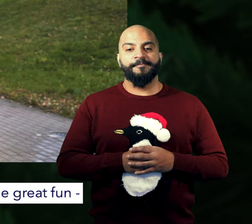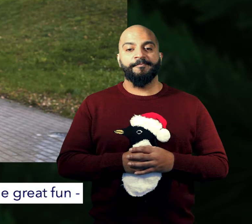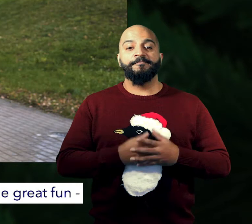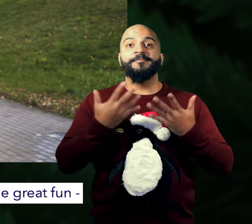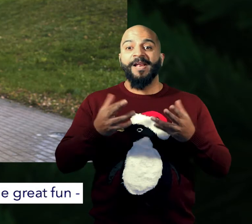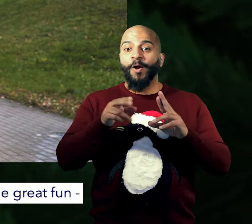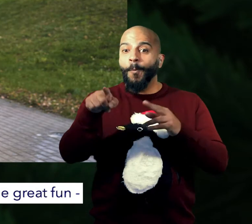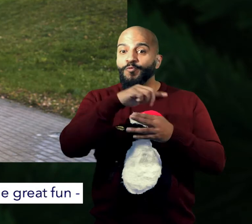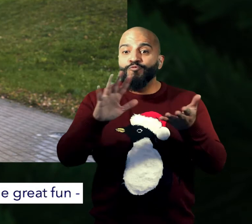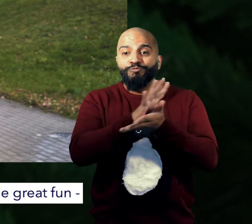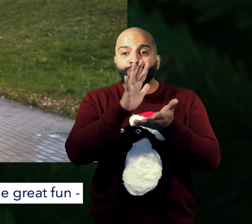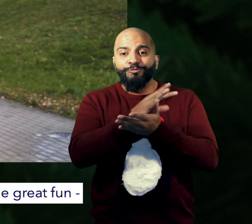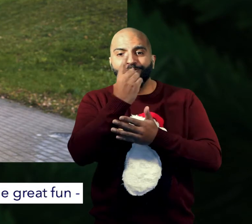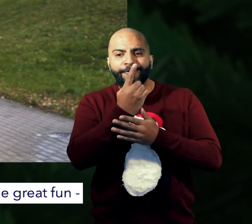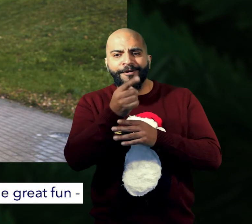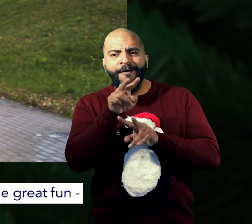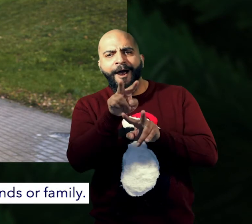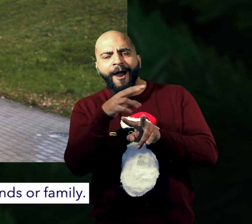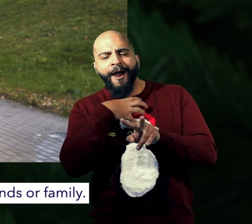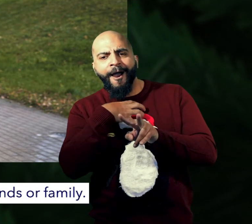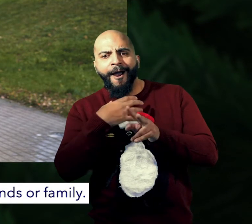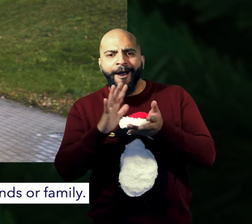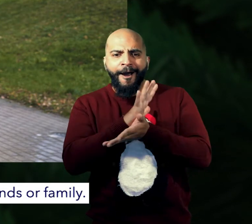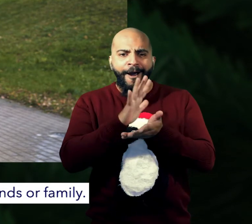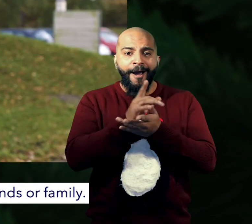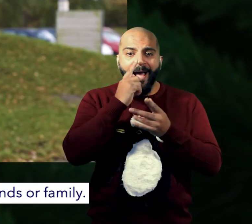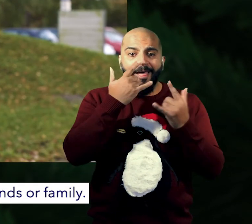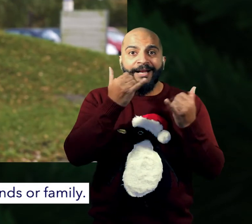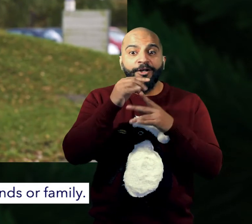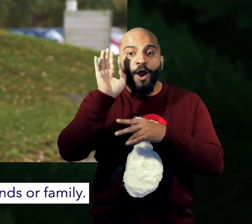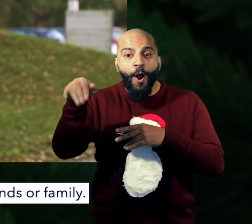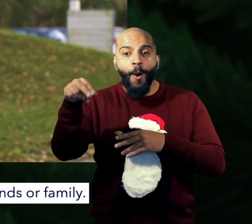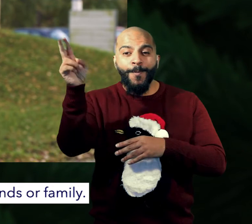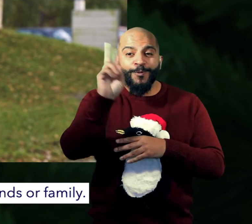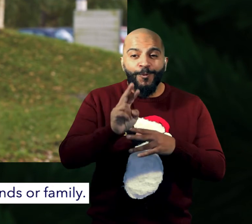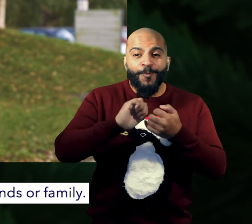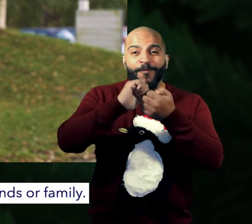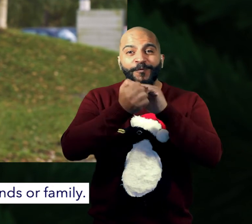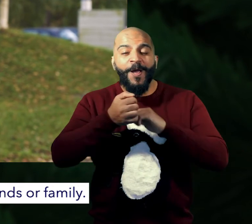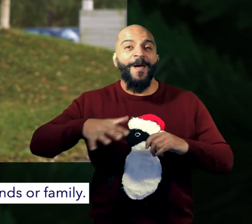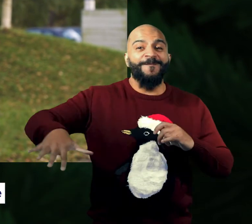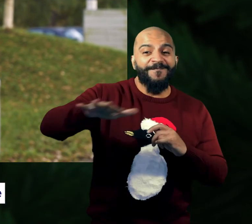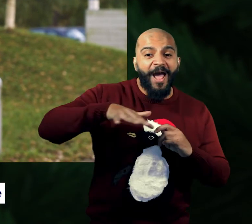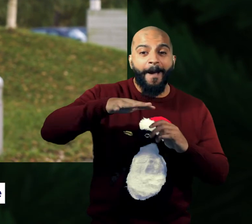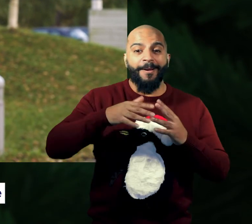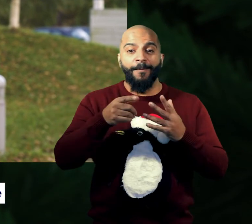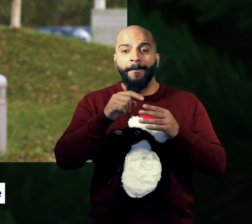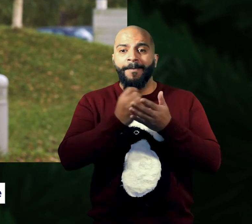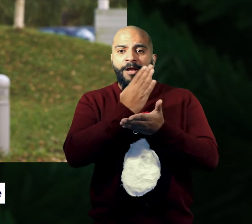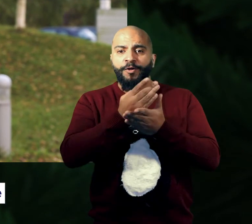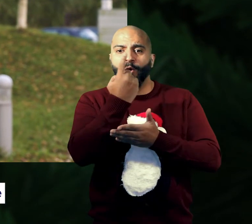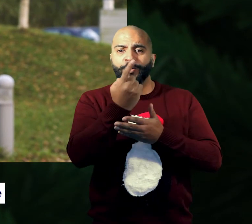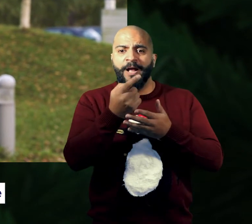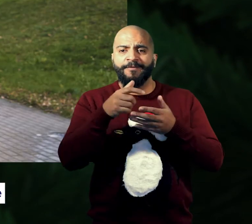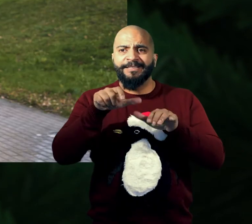I hope that you'll enjoy yourselves and have some great fun doing experiments at home, at school, or with friends or family. As long as you're careful